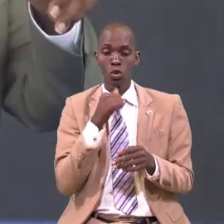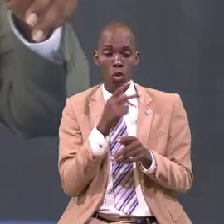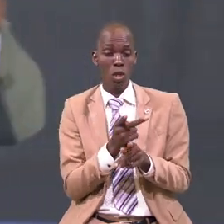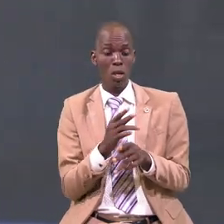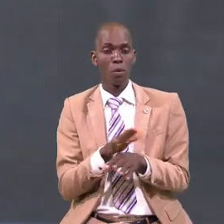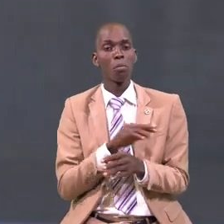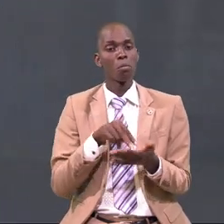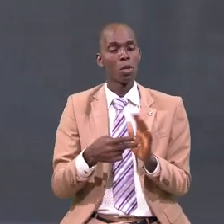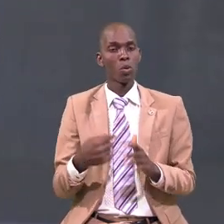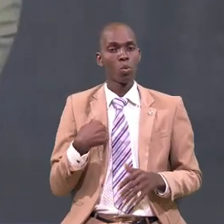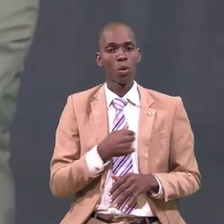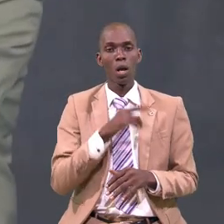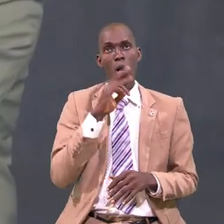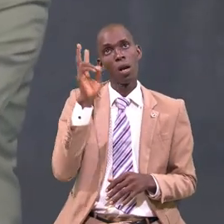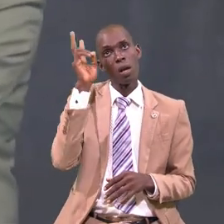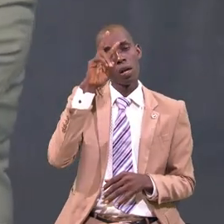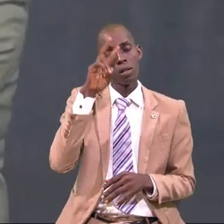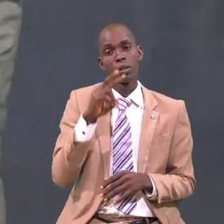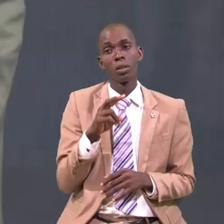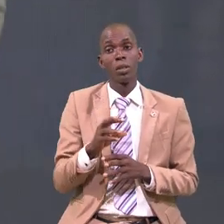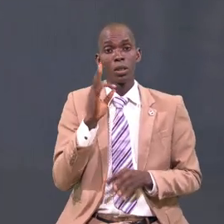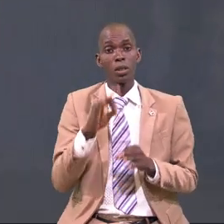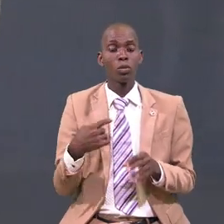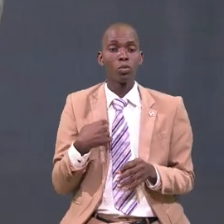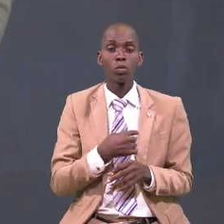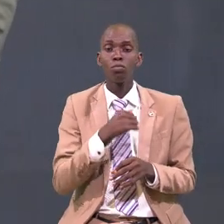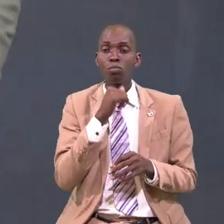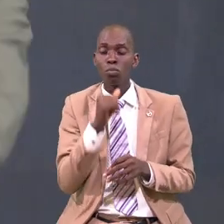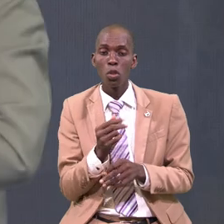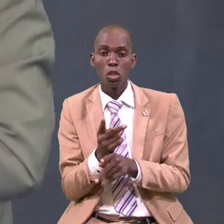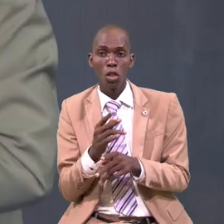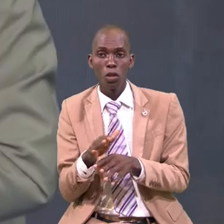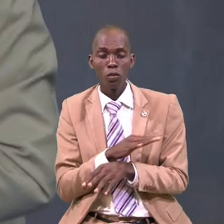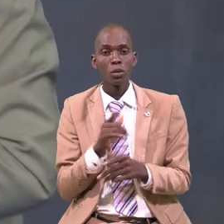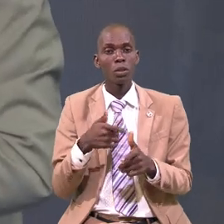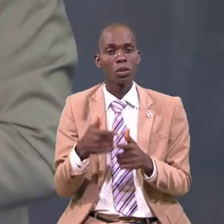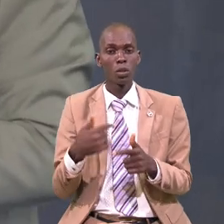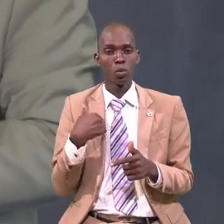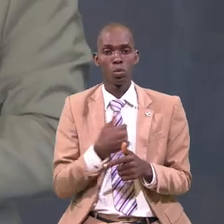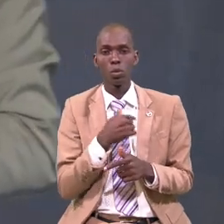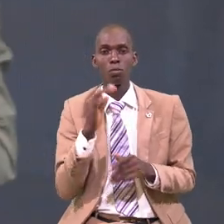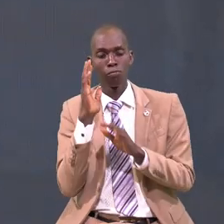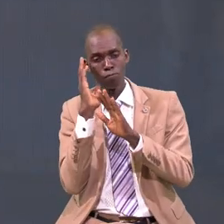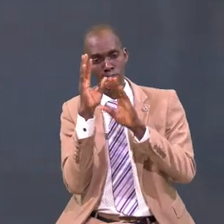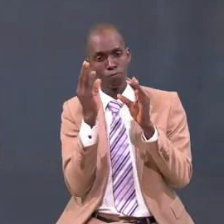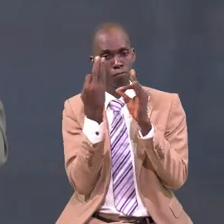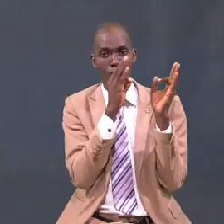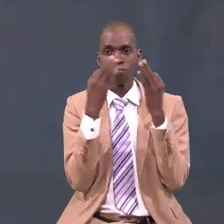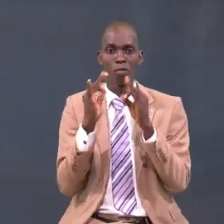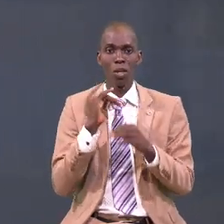When we're not watchful, we turn our face, our eyes from our goal, from heaven.